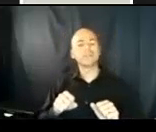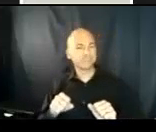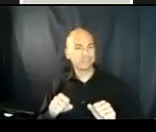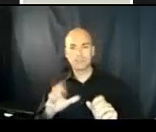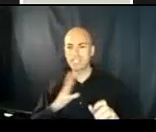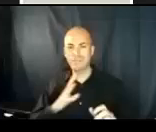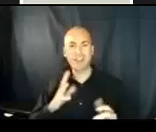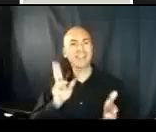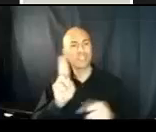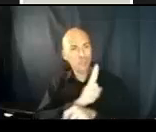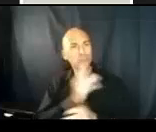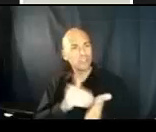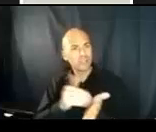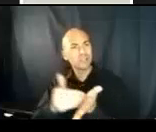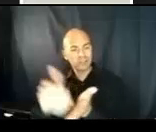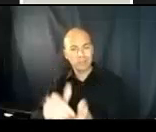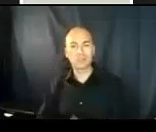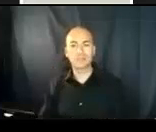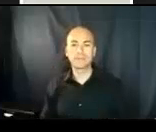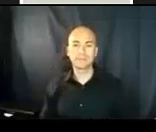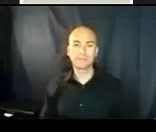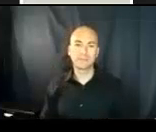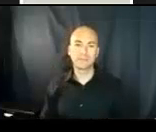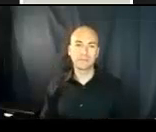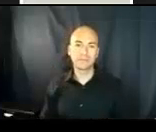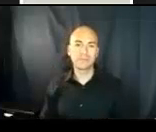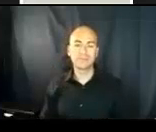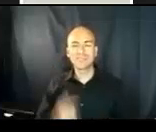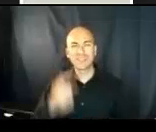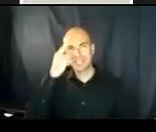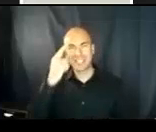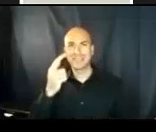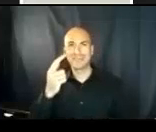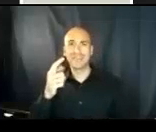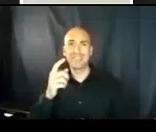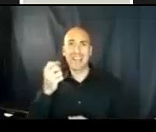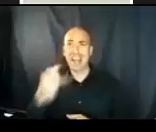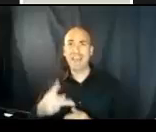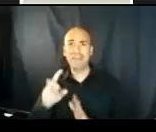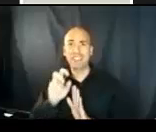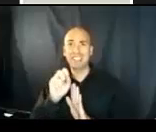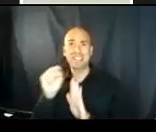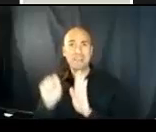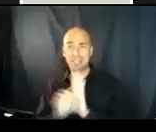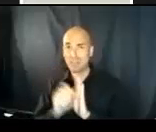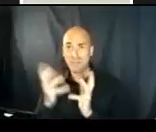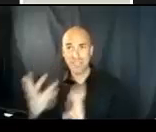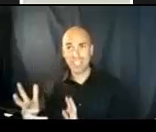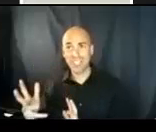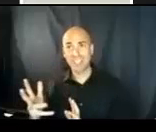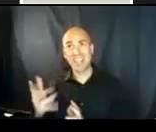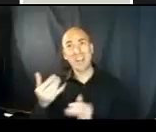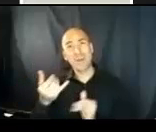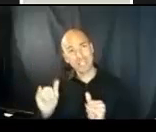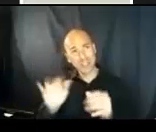on, when school is way in half of the semester. You could always add and